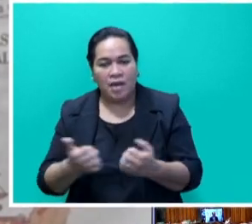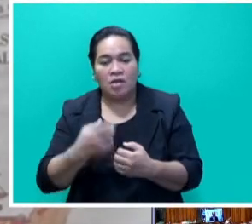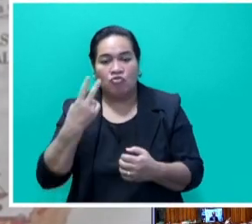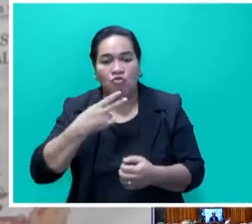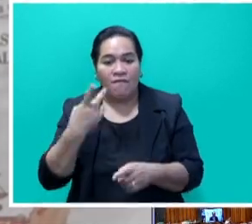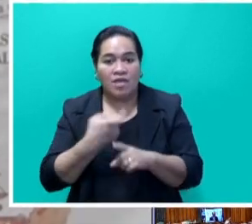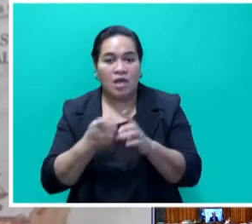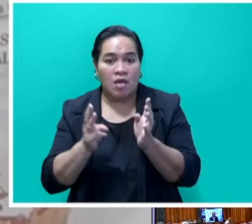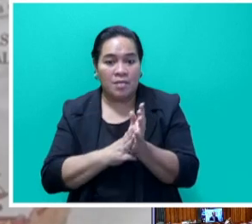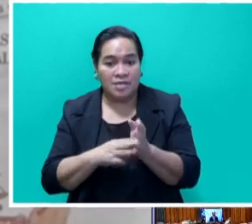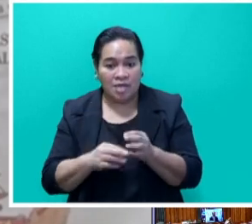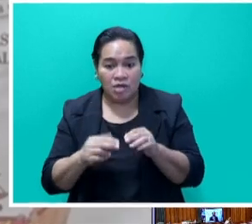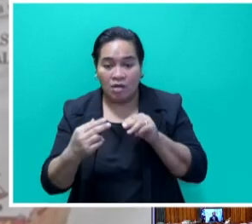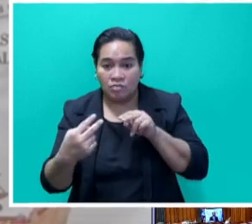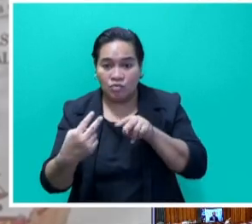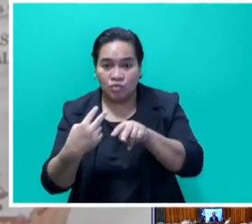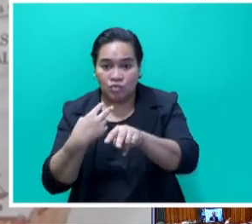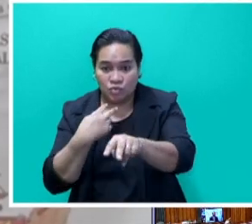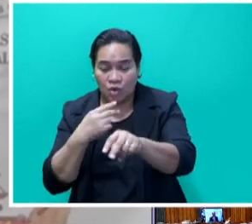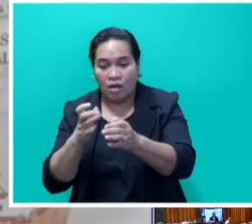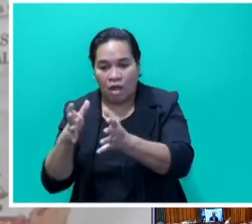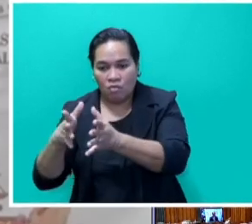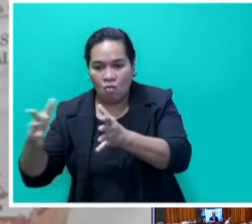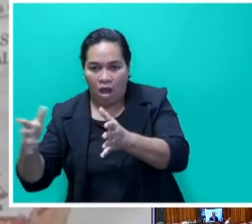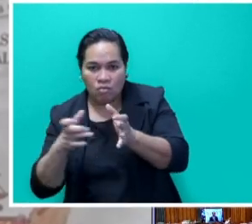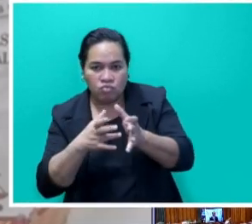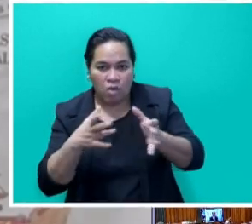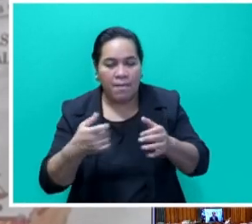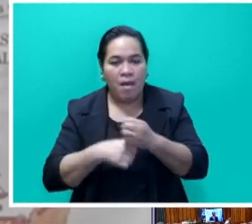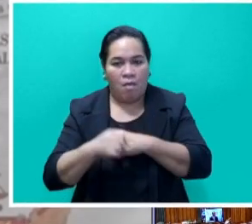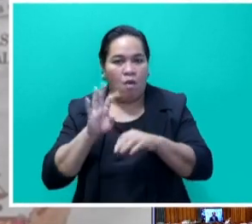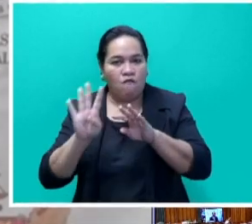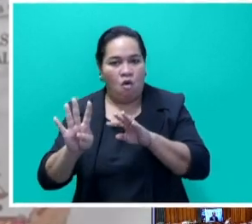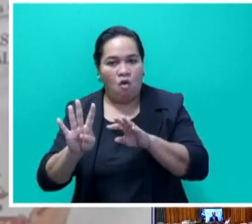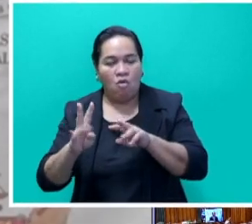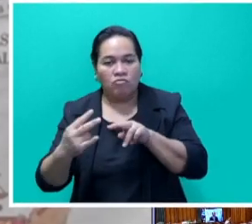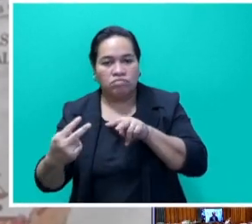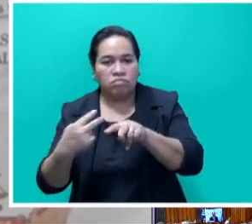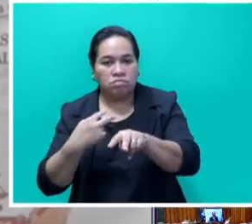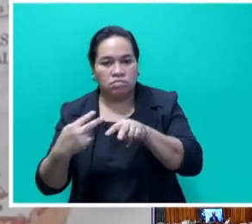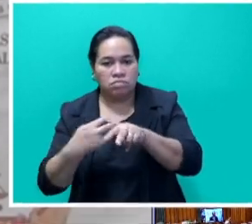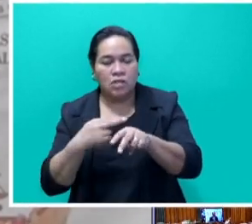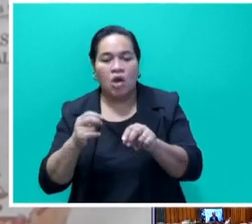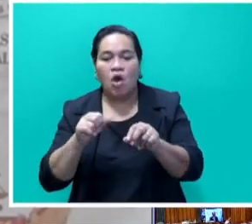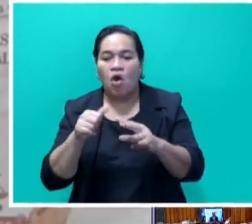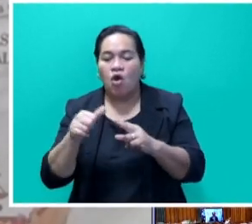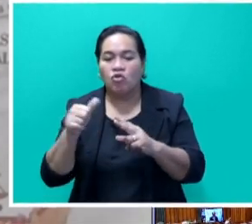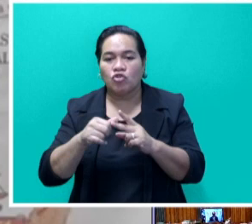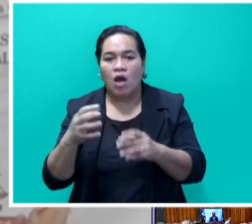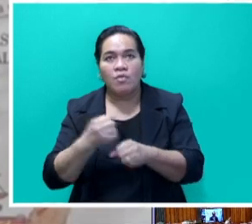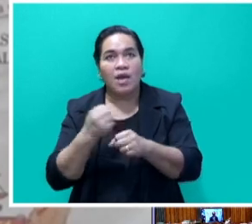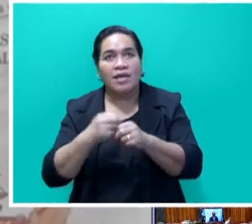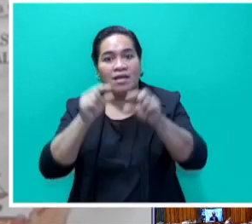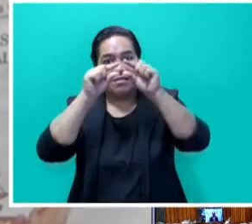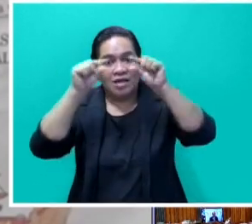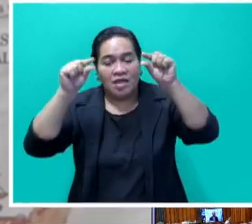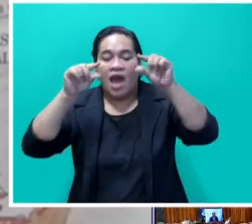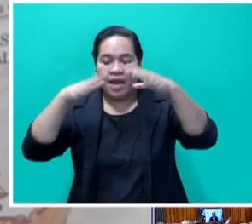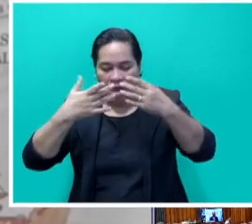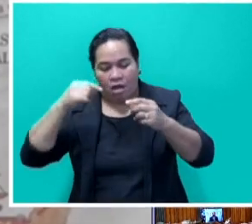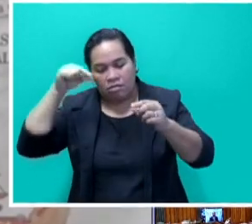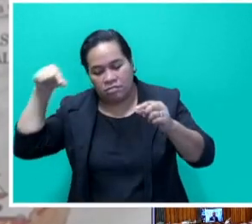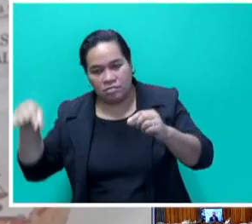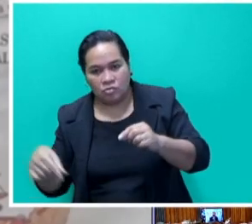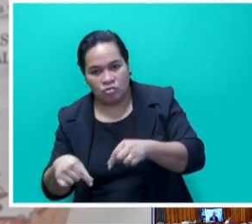kilometers of two-lane roads have been widened to four-lane roads, with upgraded service lines and EFL cables placed underground for greater